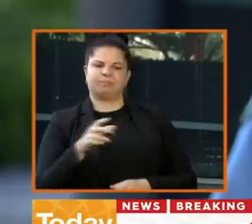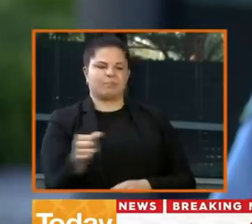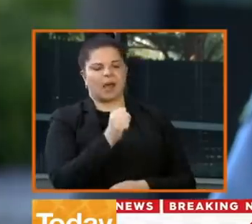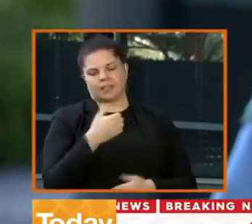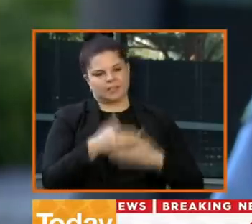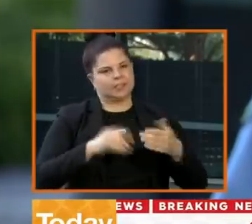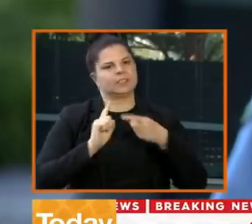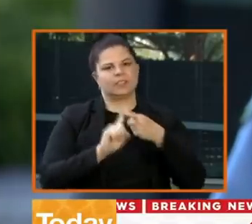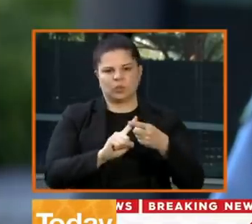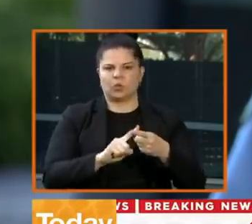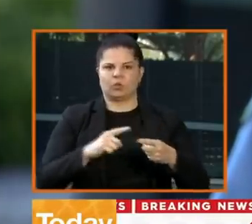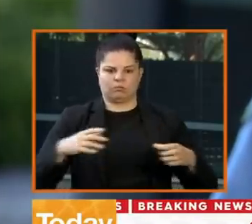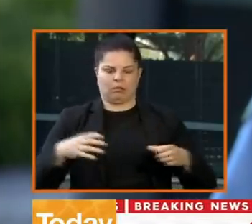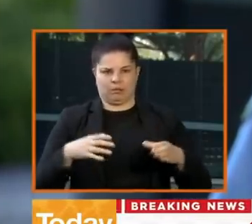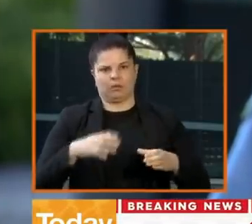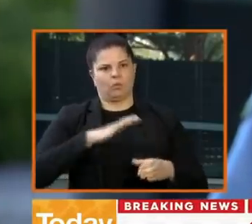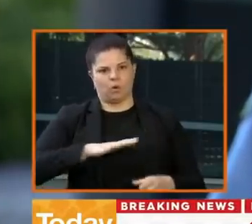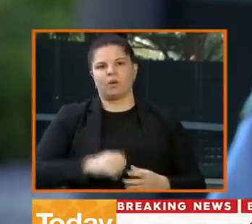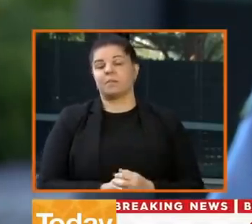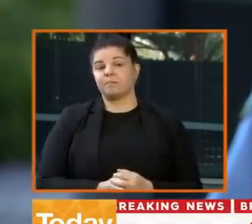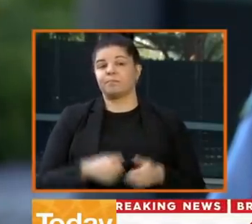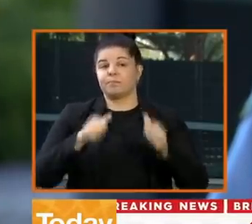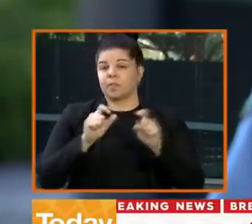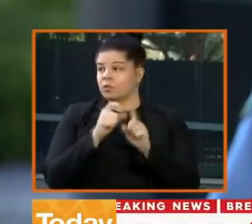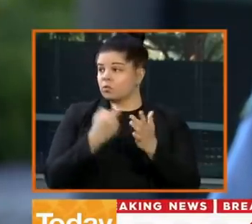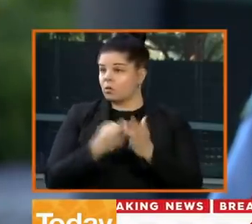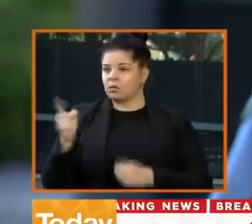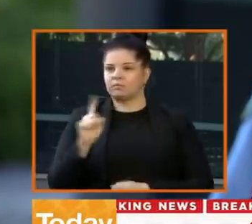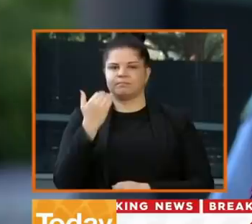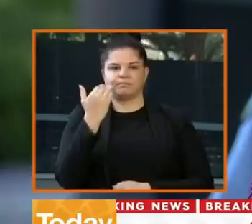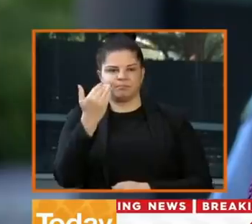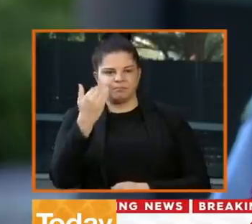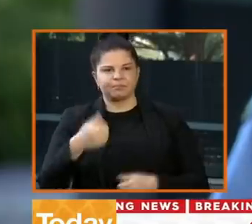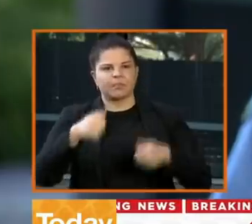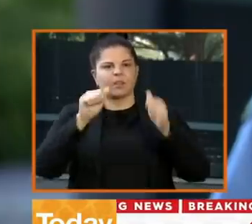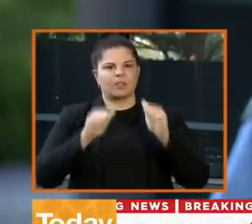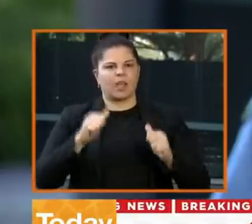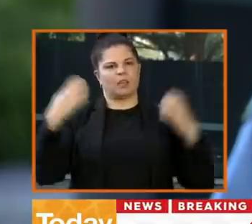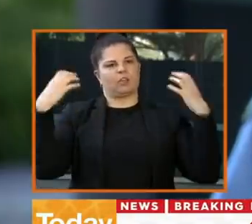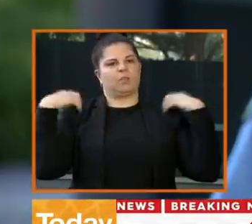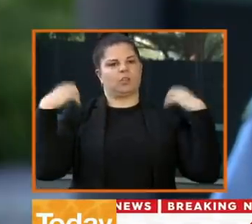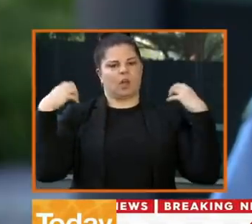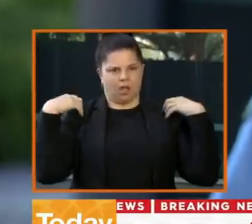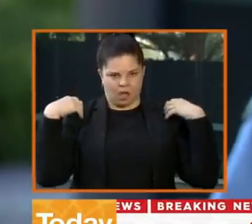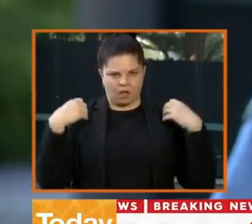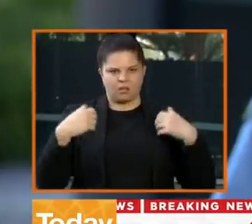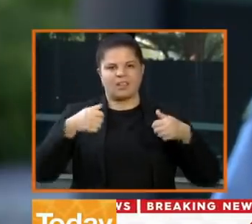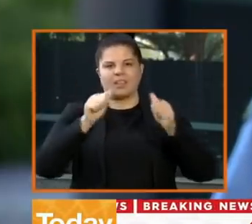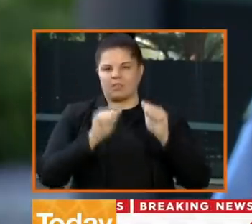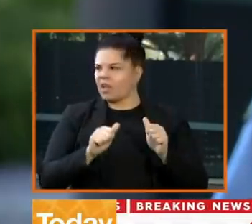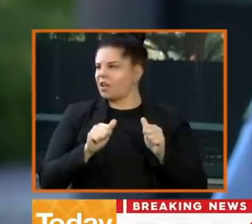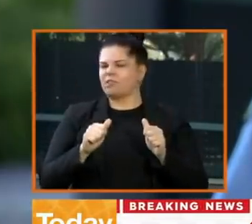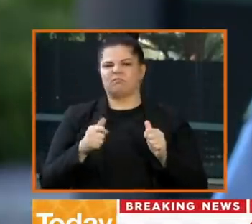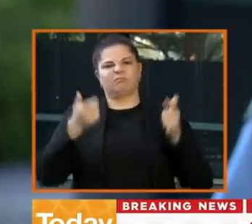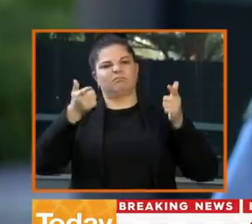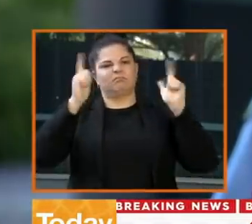So I'll now ask Dr. Chant to give her update, then Commissioner Fuller, and then I'll ask Minister Dominello